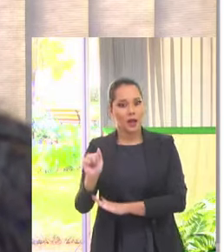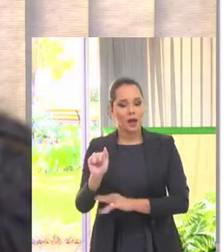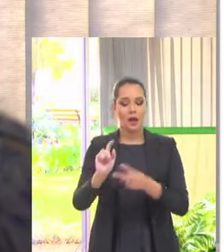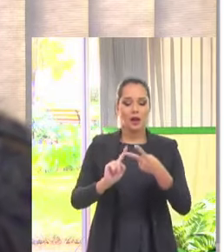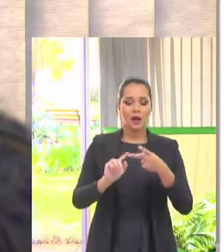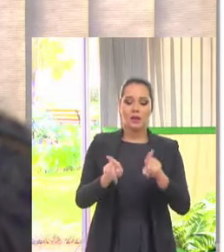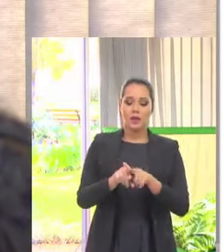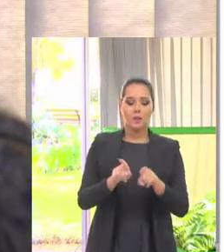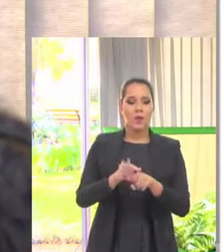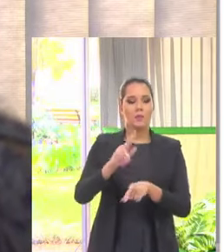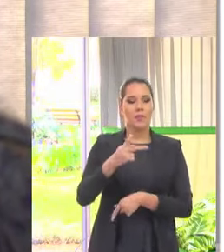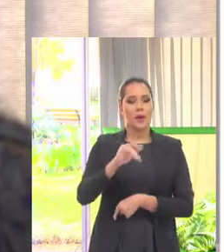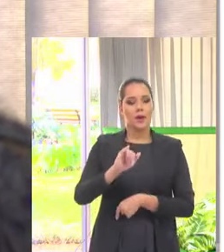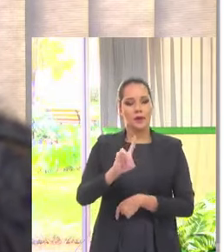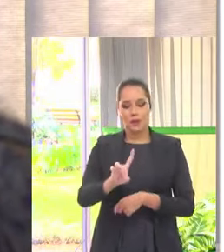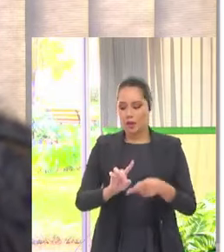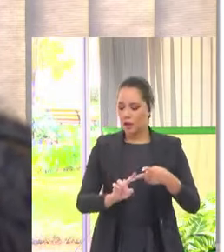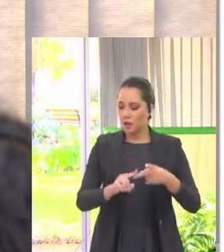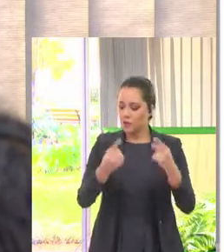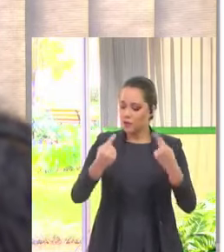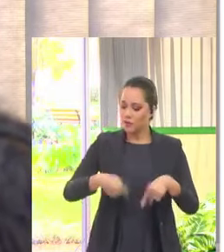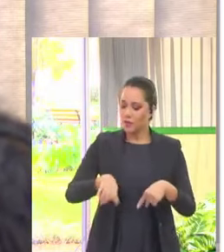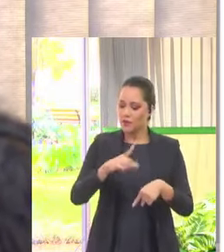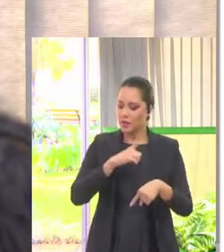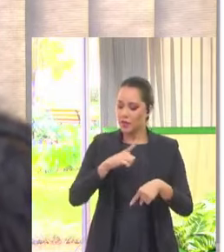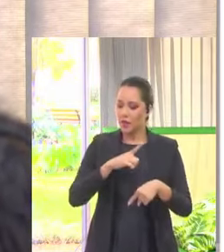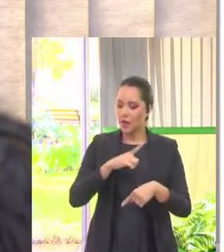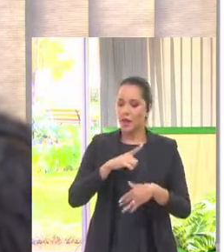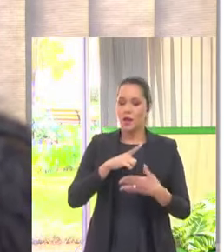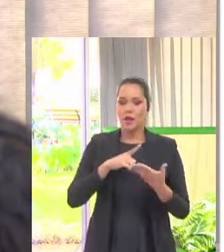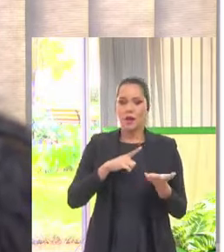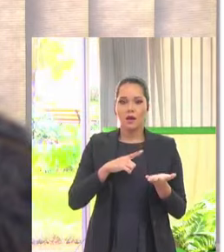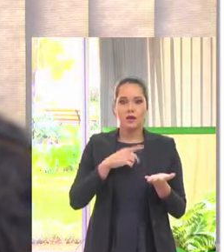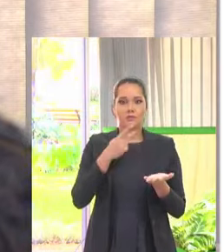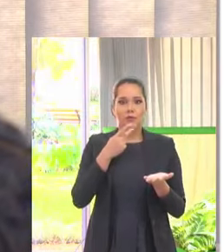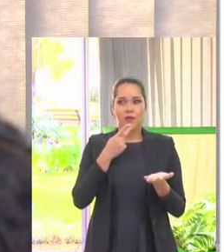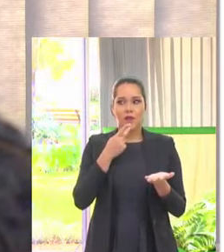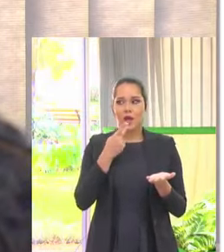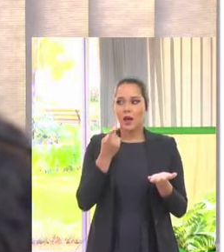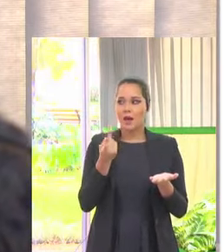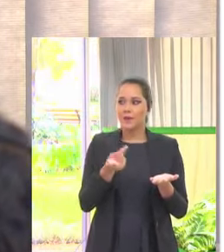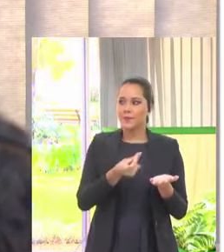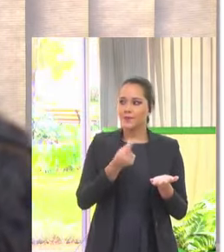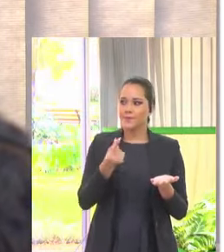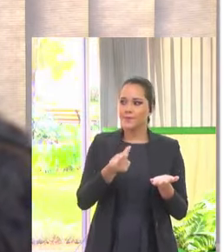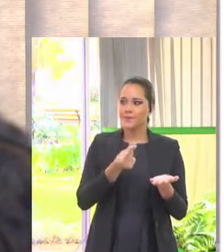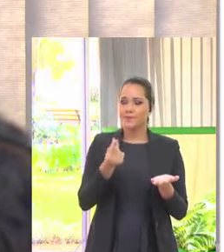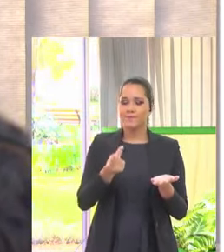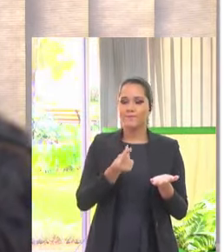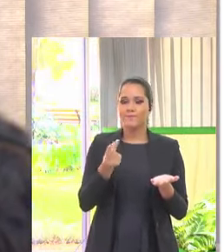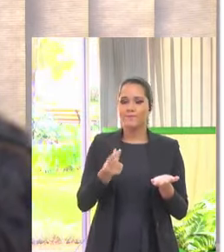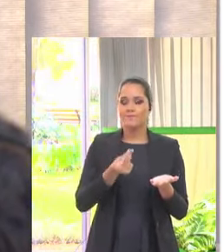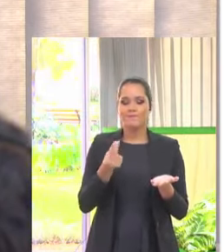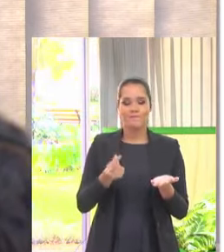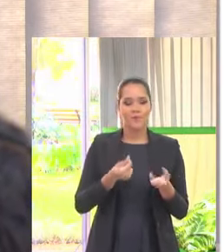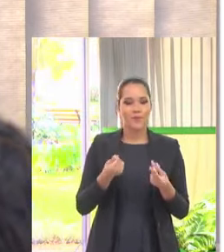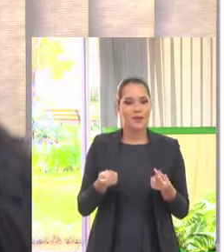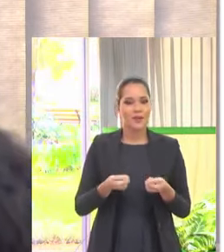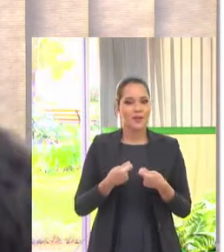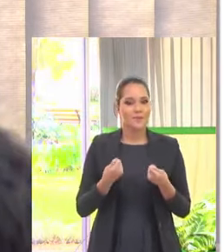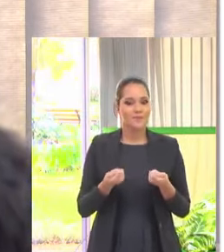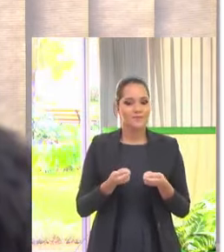our challenges to cope with, to deal with being behind for quite a while, and then trying